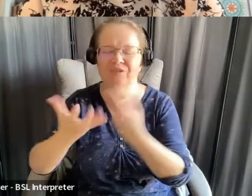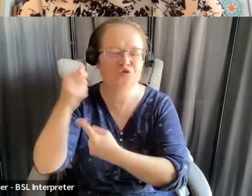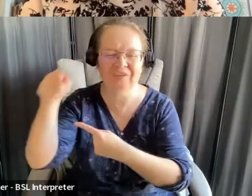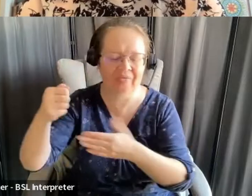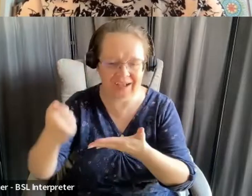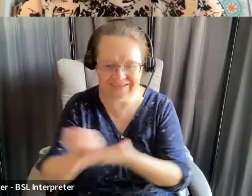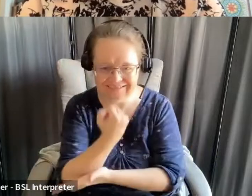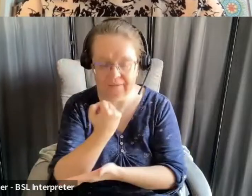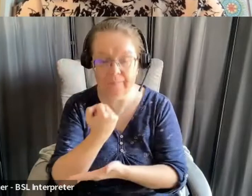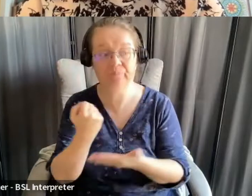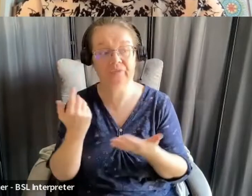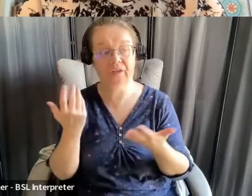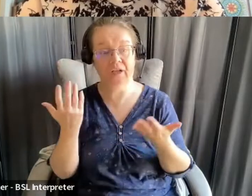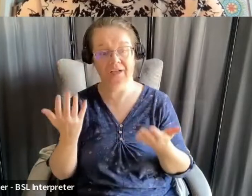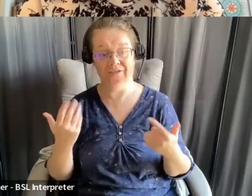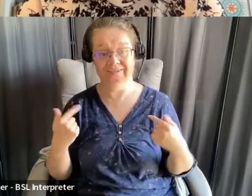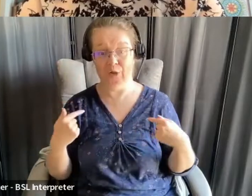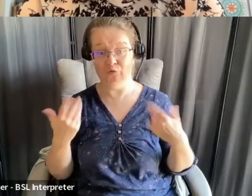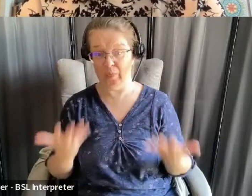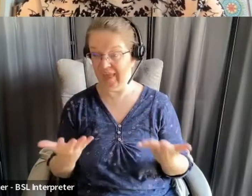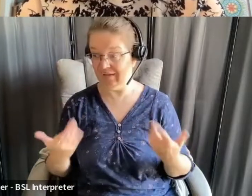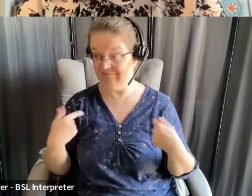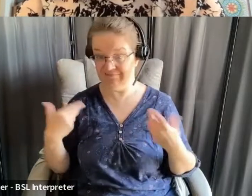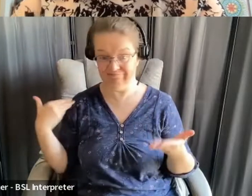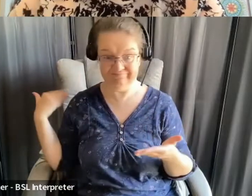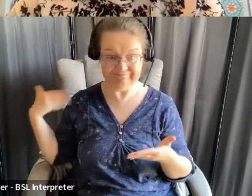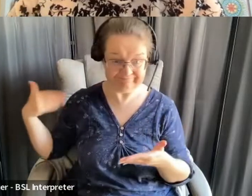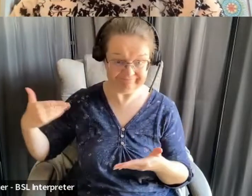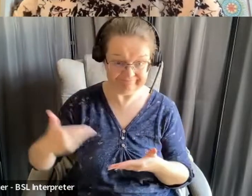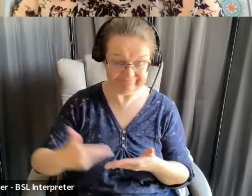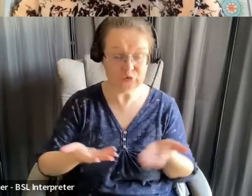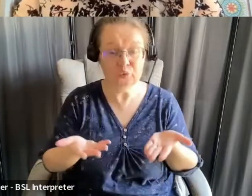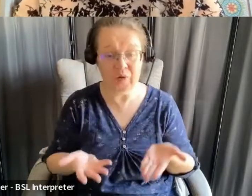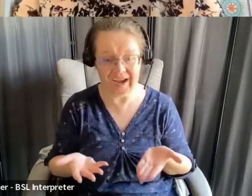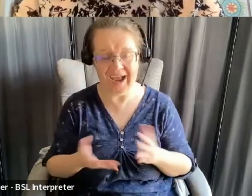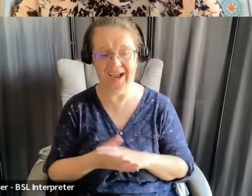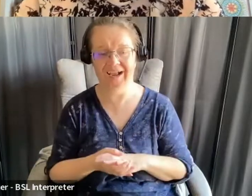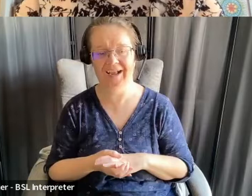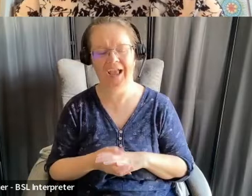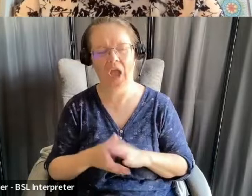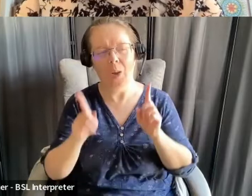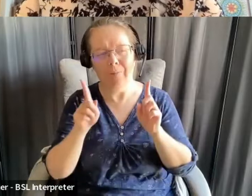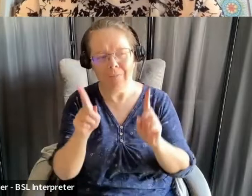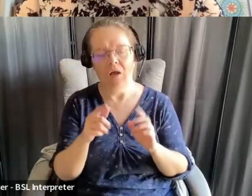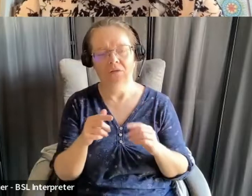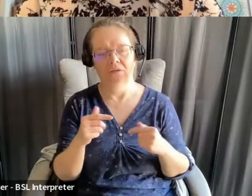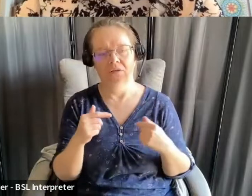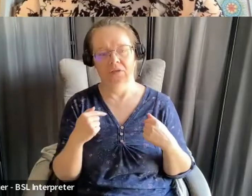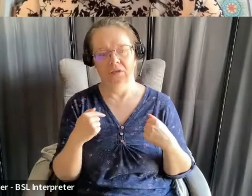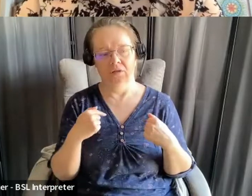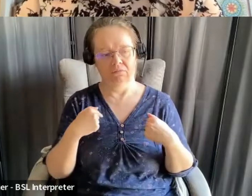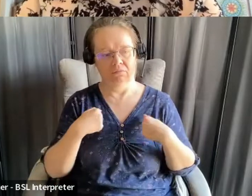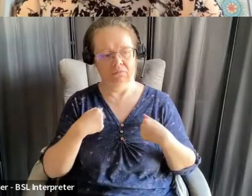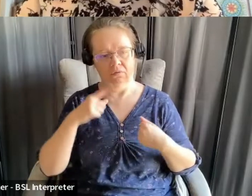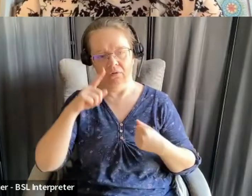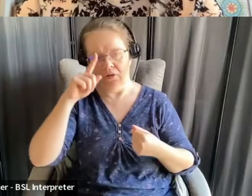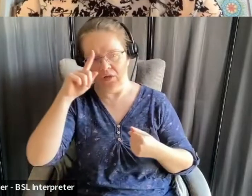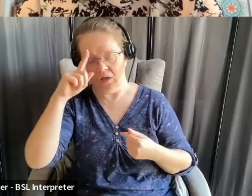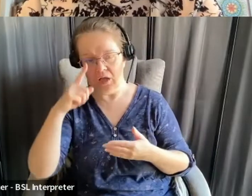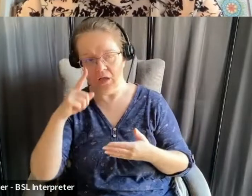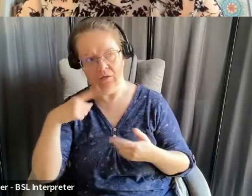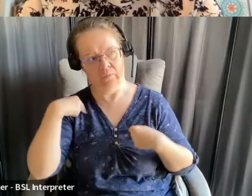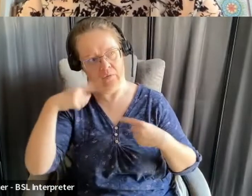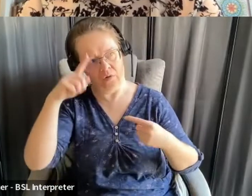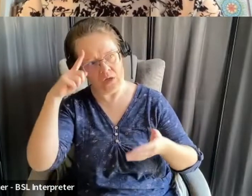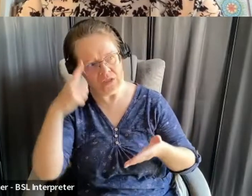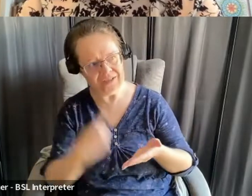That's kind of brought me to the point I am now. But what actually led me to decide to